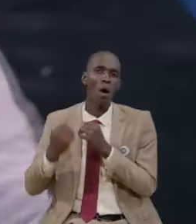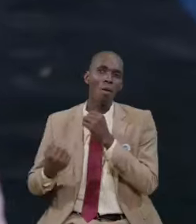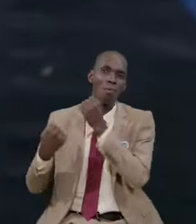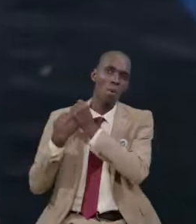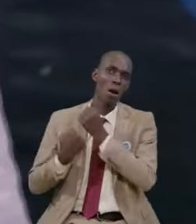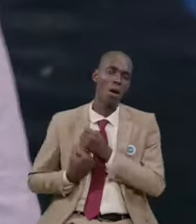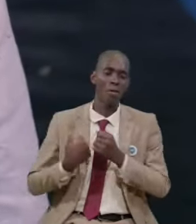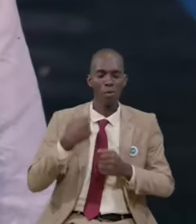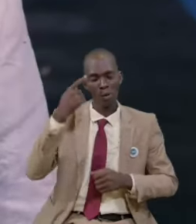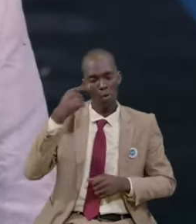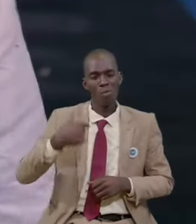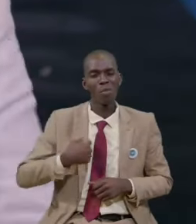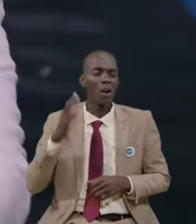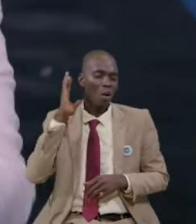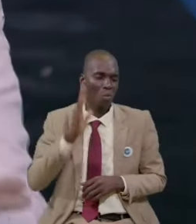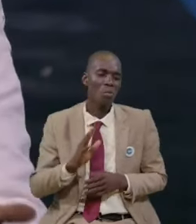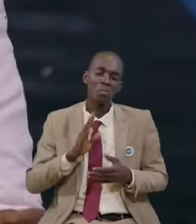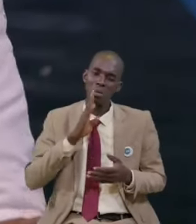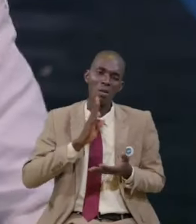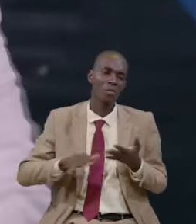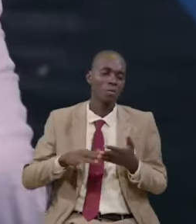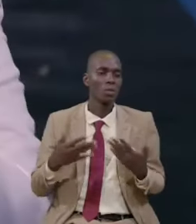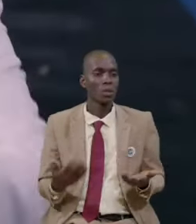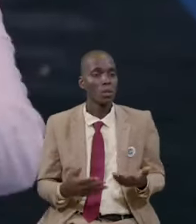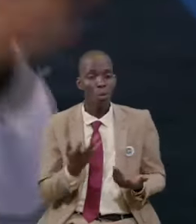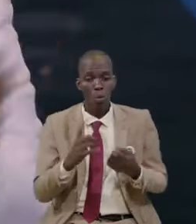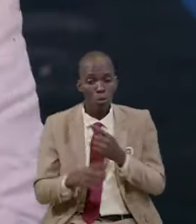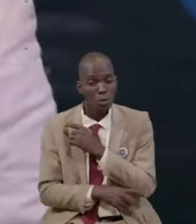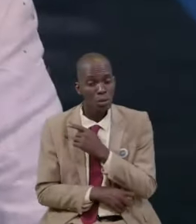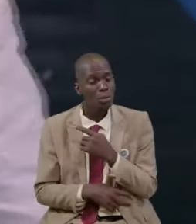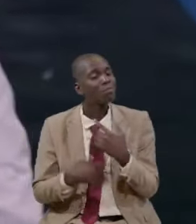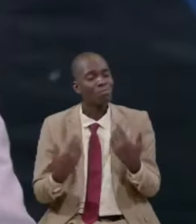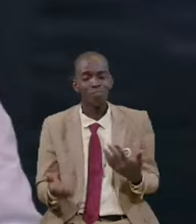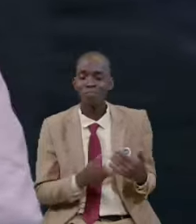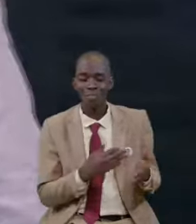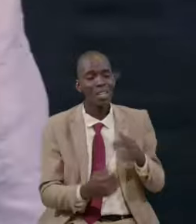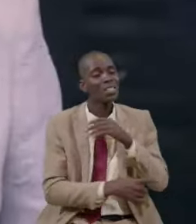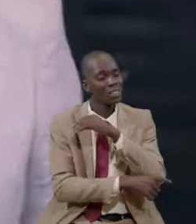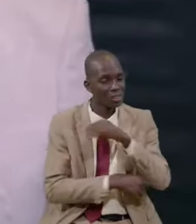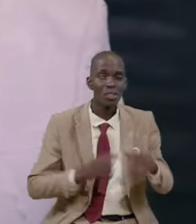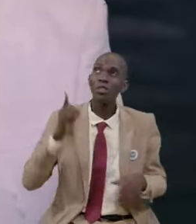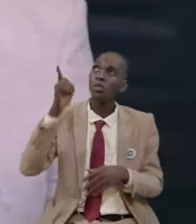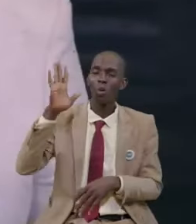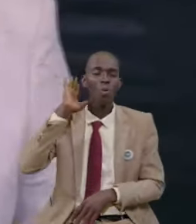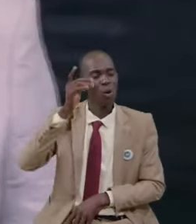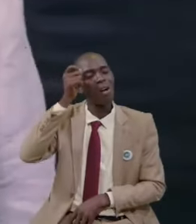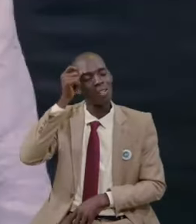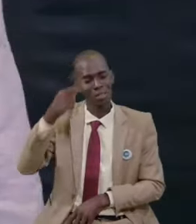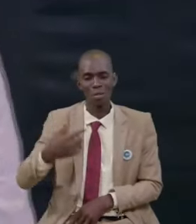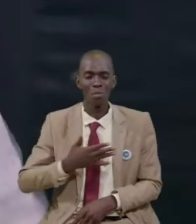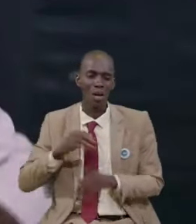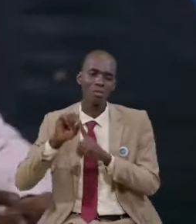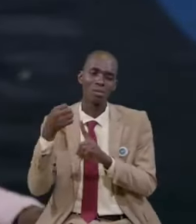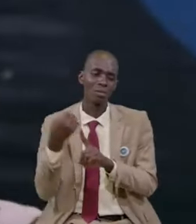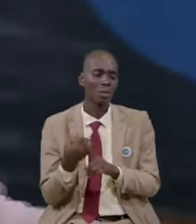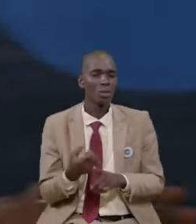You don't need to steal. He'll provide for all you need. I'll steal it. God will forgive me. And then you're so familiar